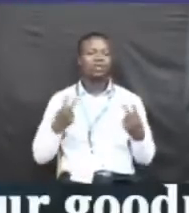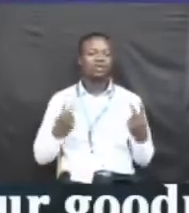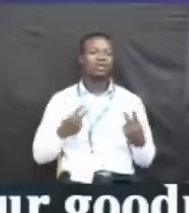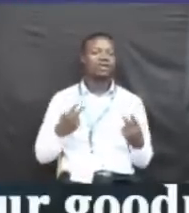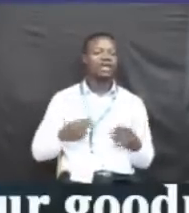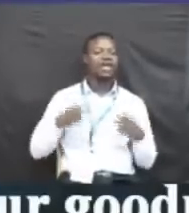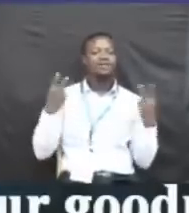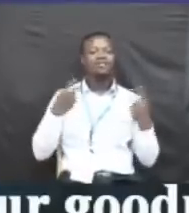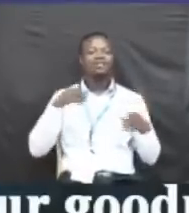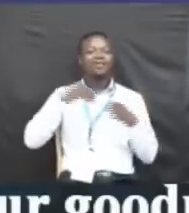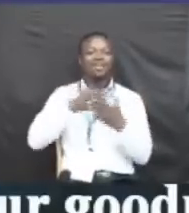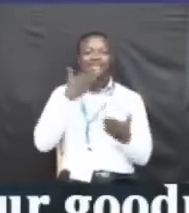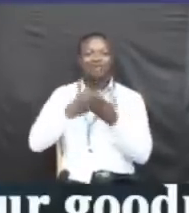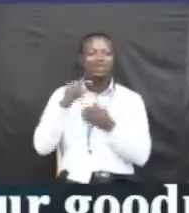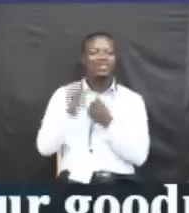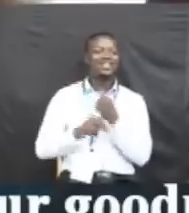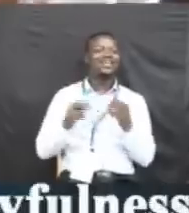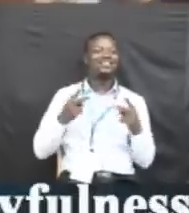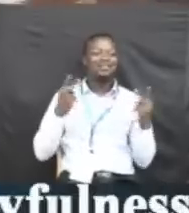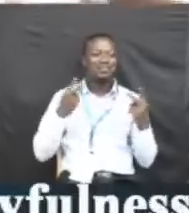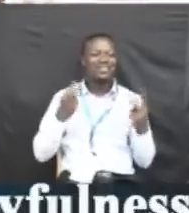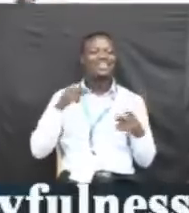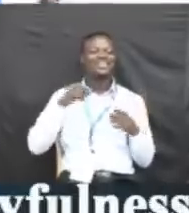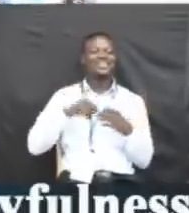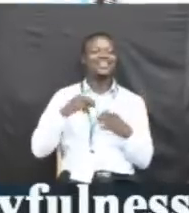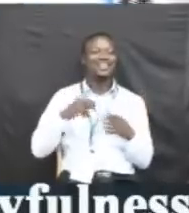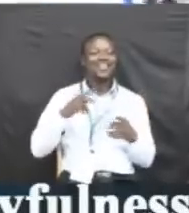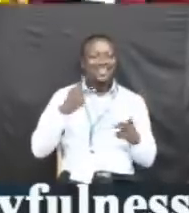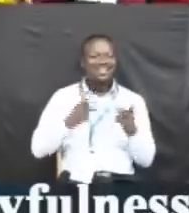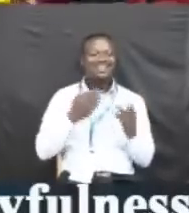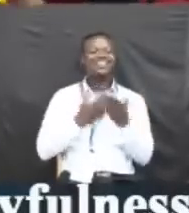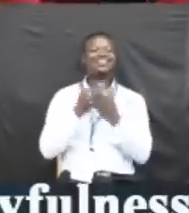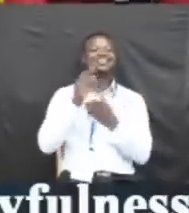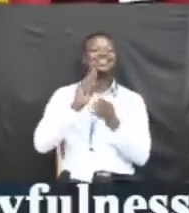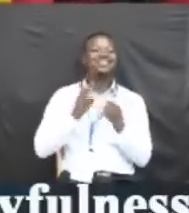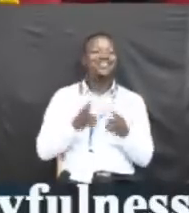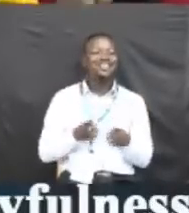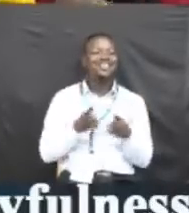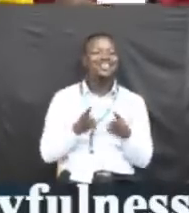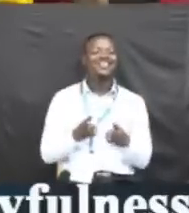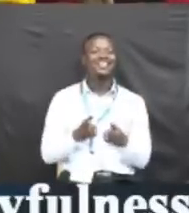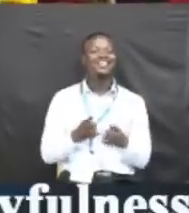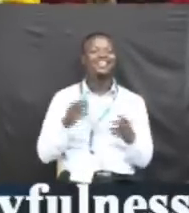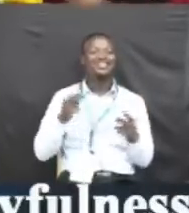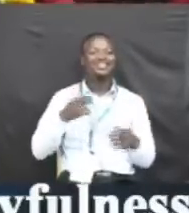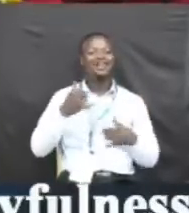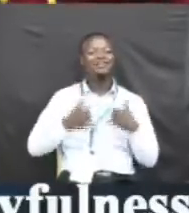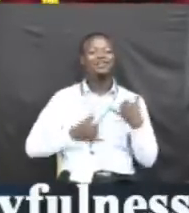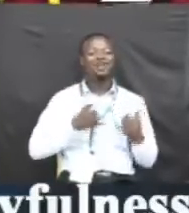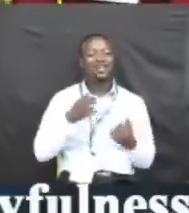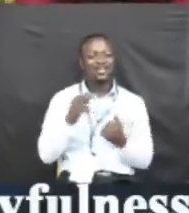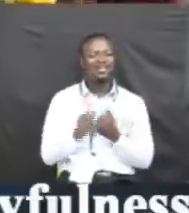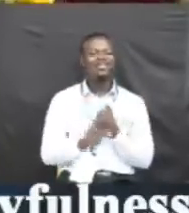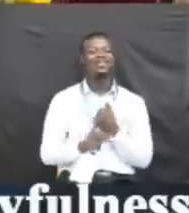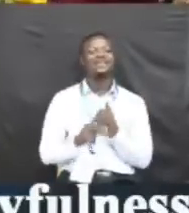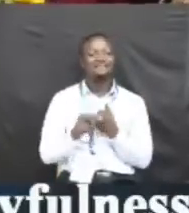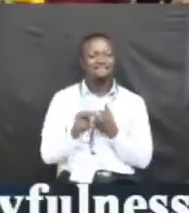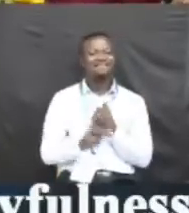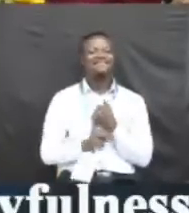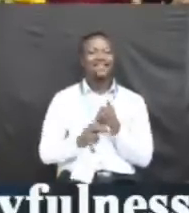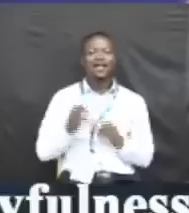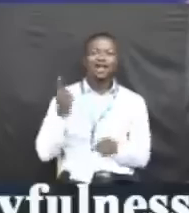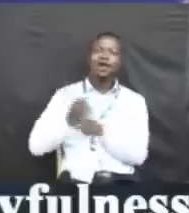dripping in your goodness. Dripping in your goodness. Dripping in your godly dripping in your name. Joyfulness.